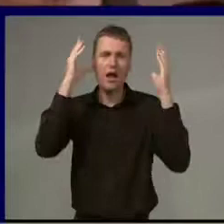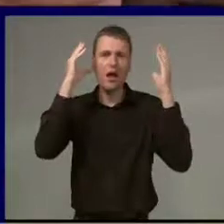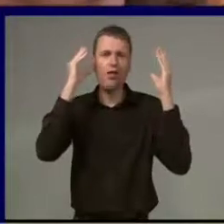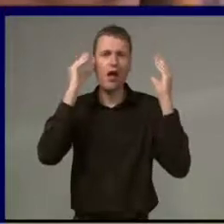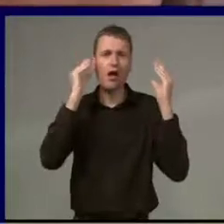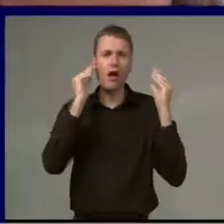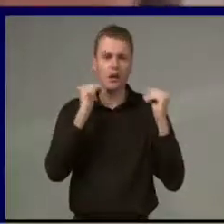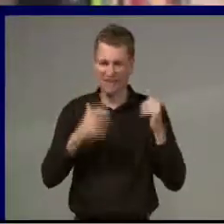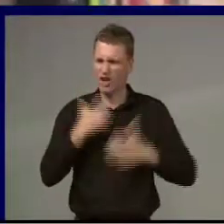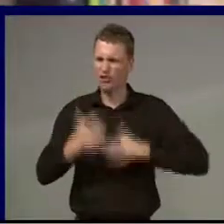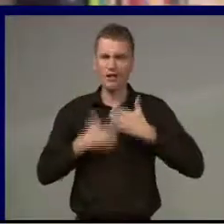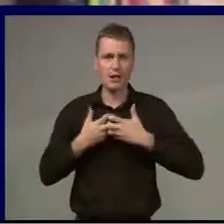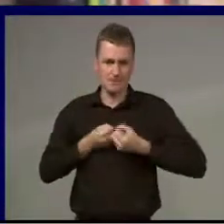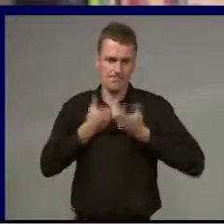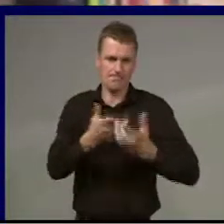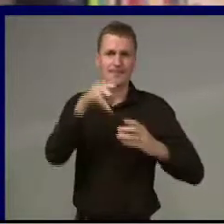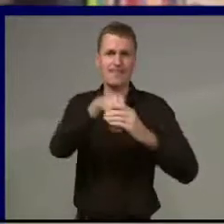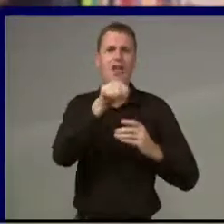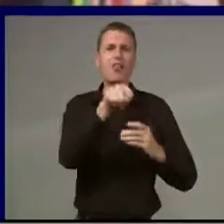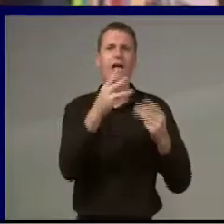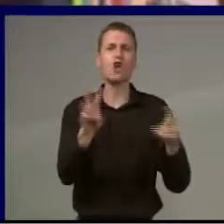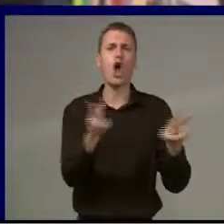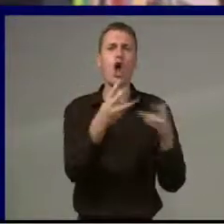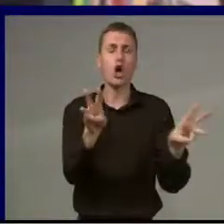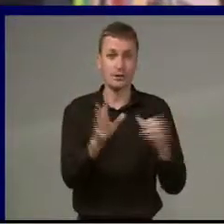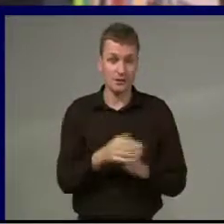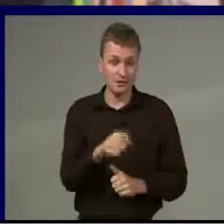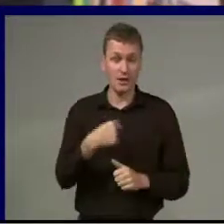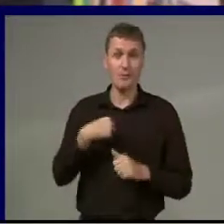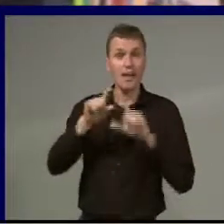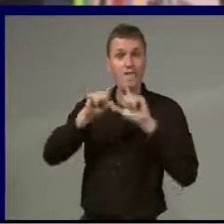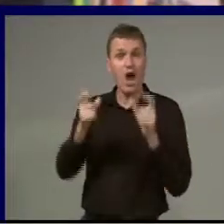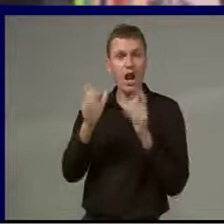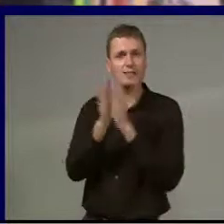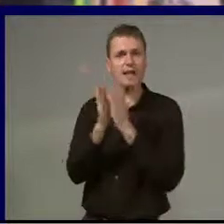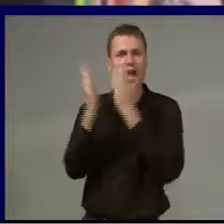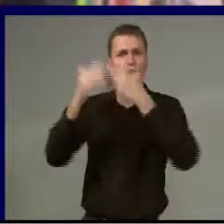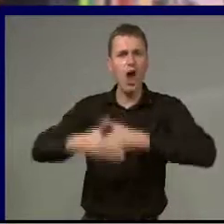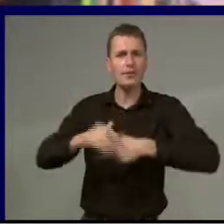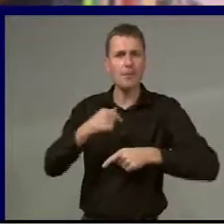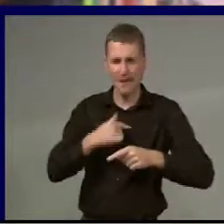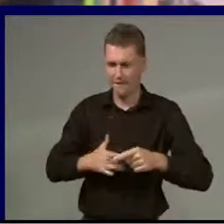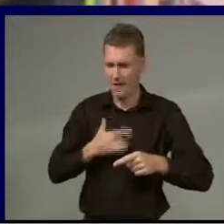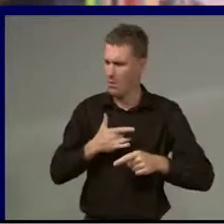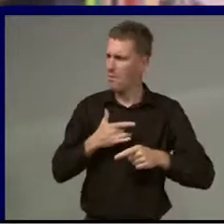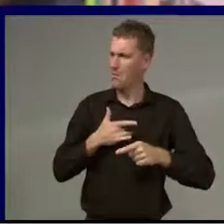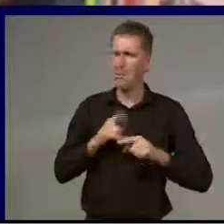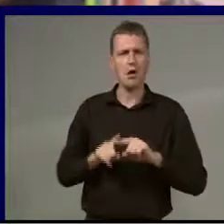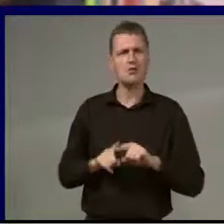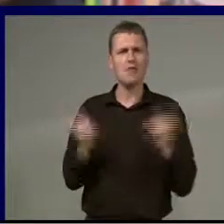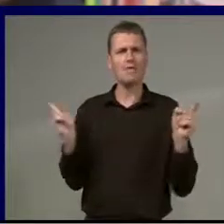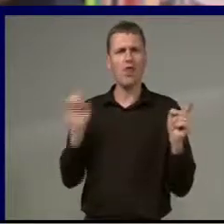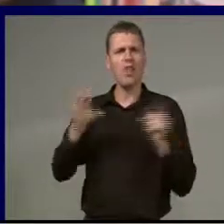on stage. For my finals on Sunday night, I suddenly felt something very different while I was